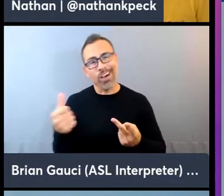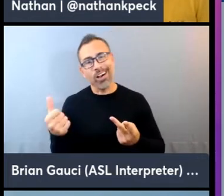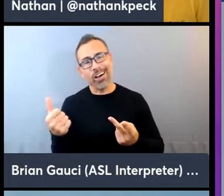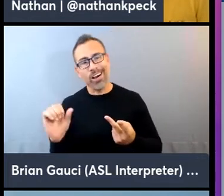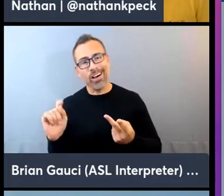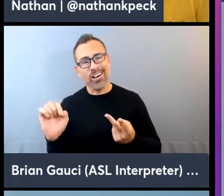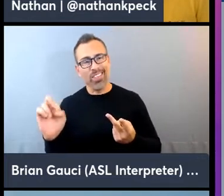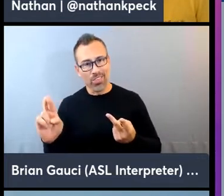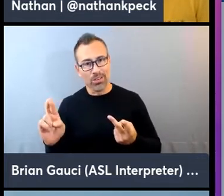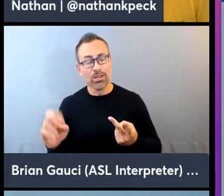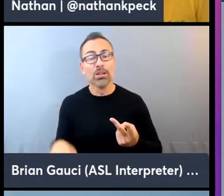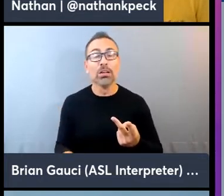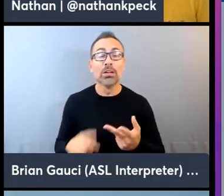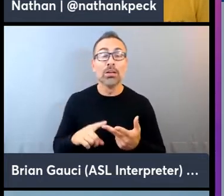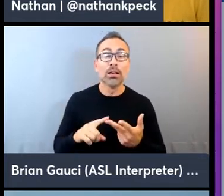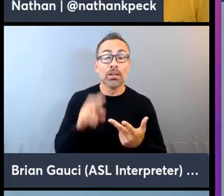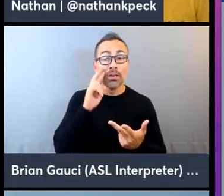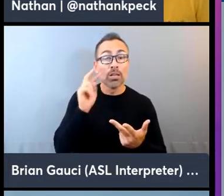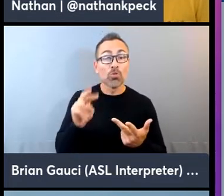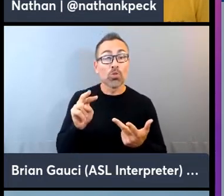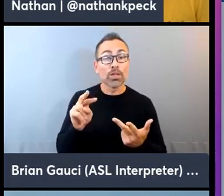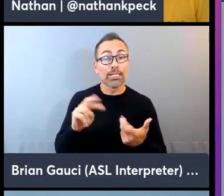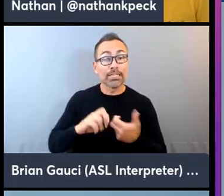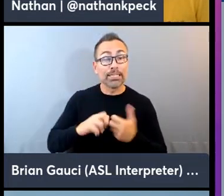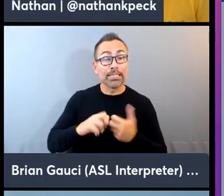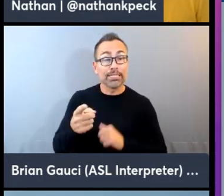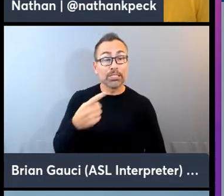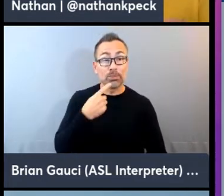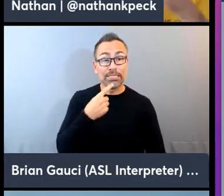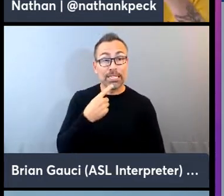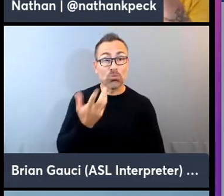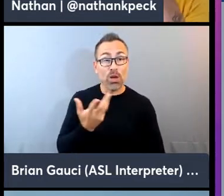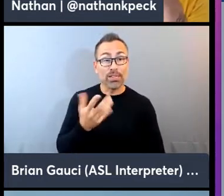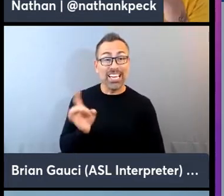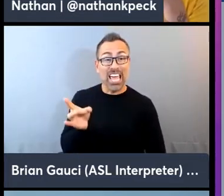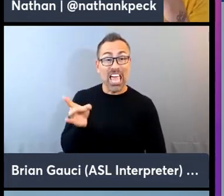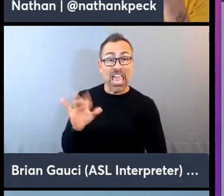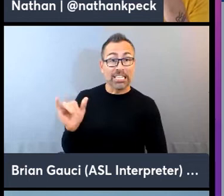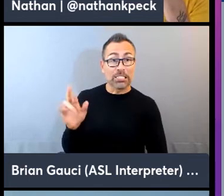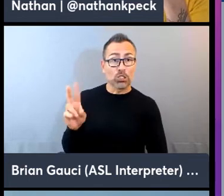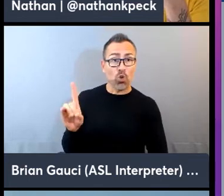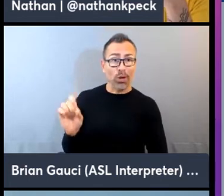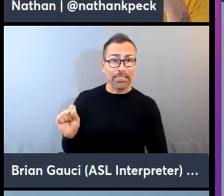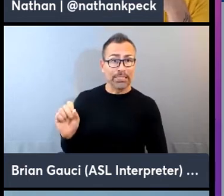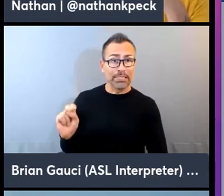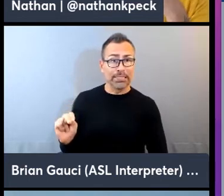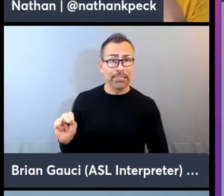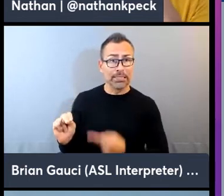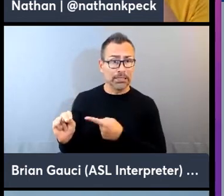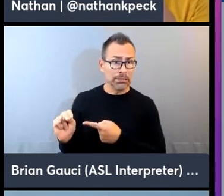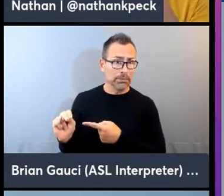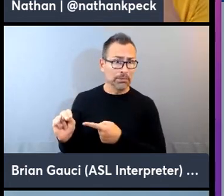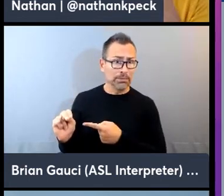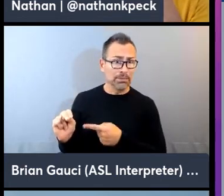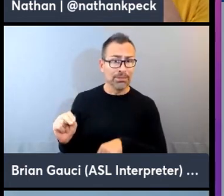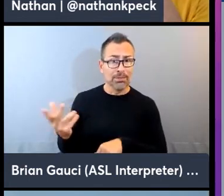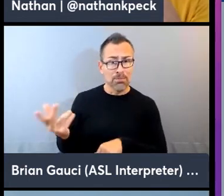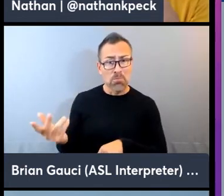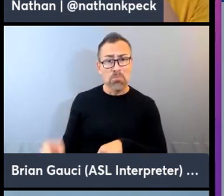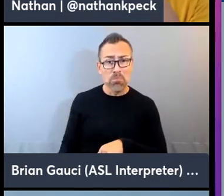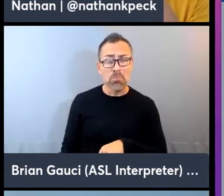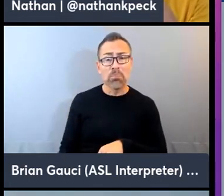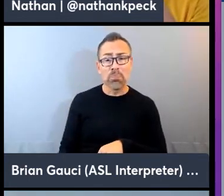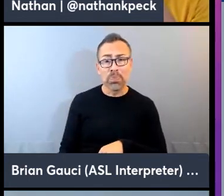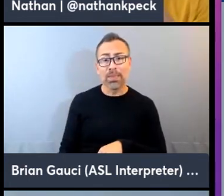right? And then if we looked at the issue, it hates Jordan, right? And I'm going to hit create, right?